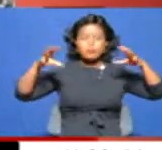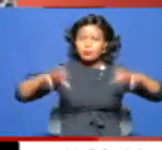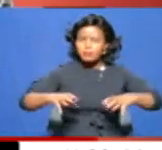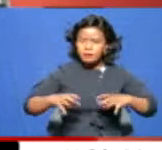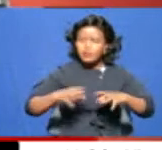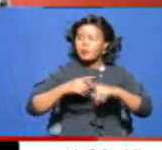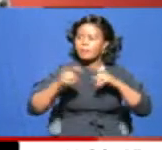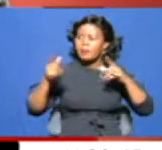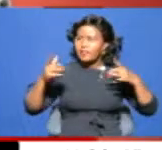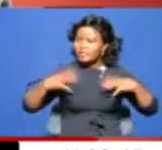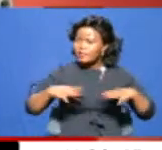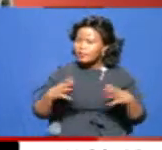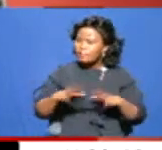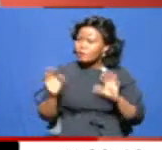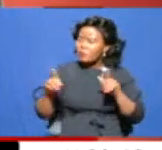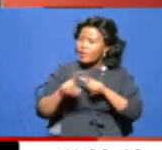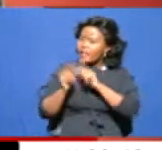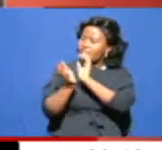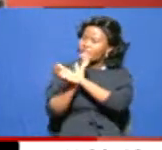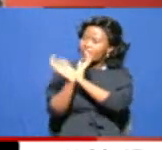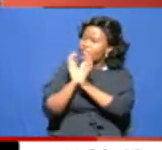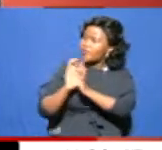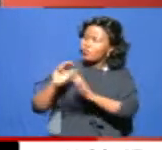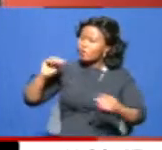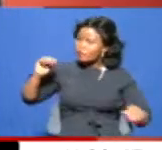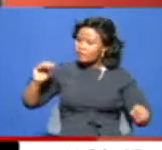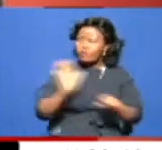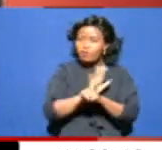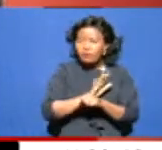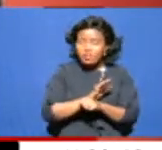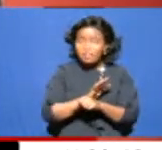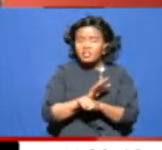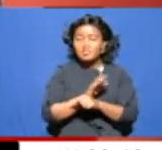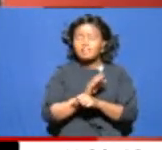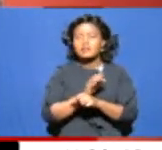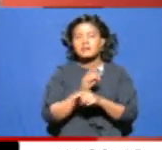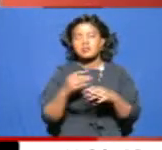The stadium was full. I think the game ended 2-1 in favor of...